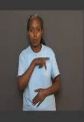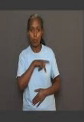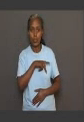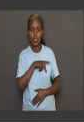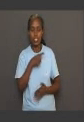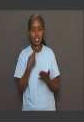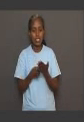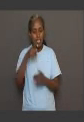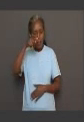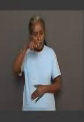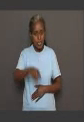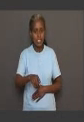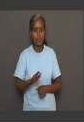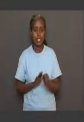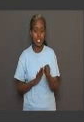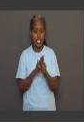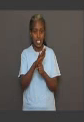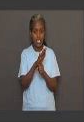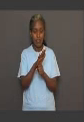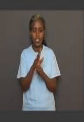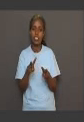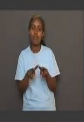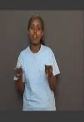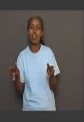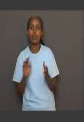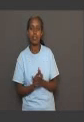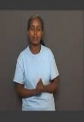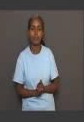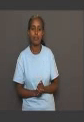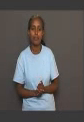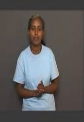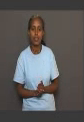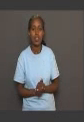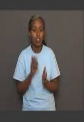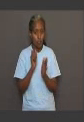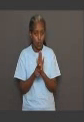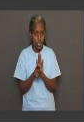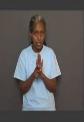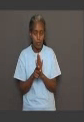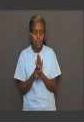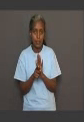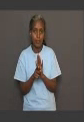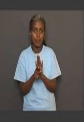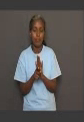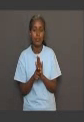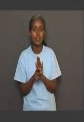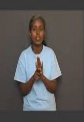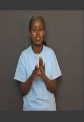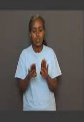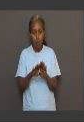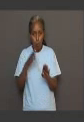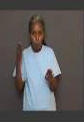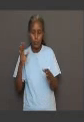that must be satisfied by the variable. For example, in the